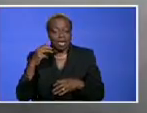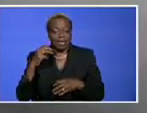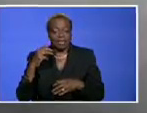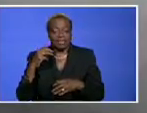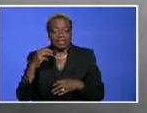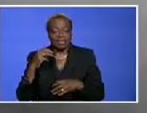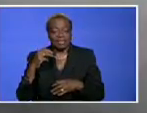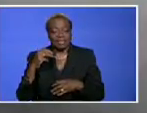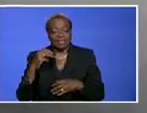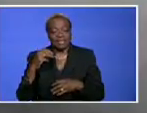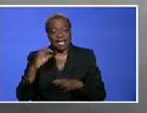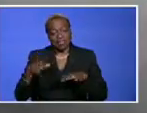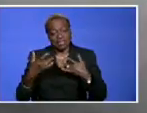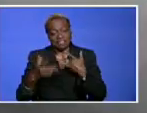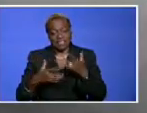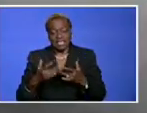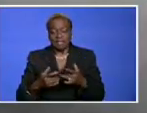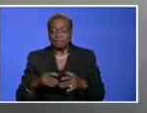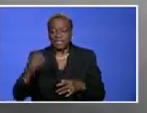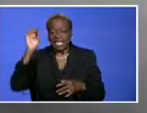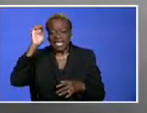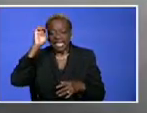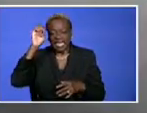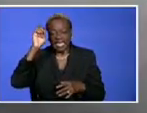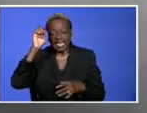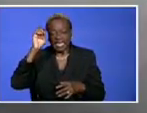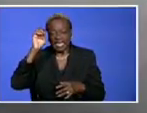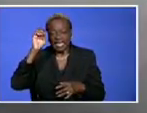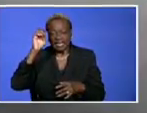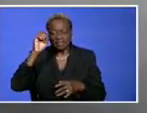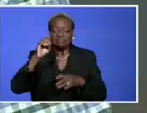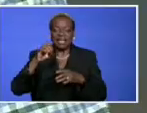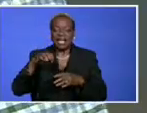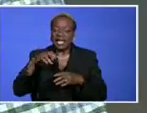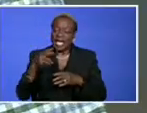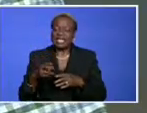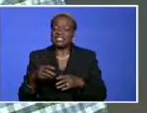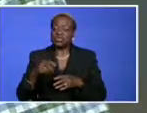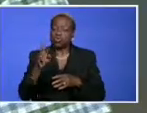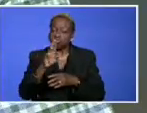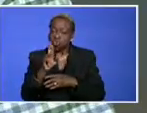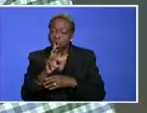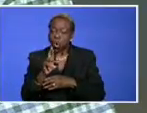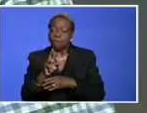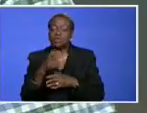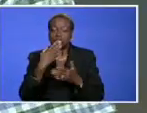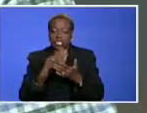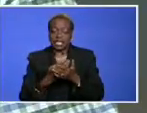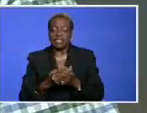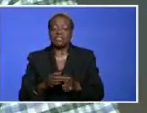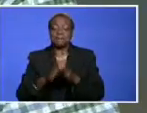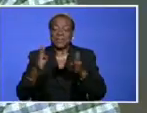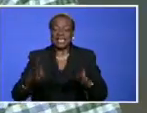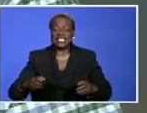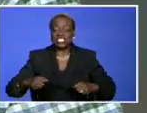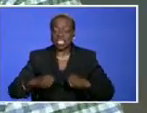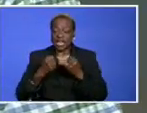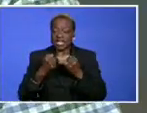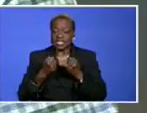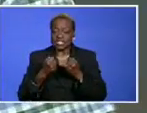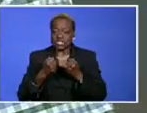Did he hold up inside? Yeah, he actually handled Rome pretty good. I think the biggest challenge was hearing that he was going to come home and